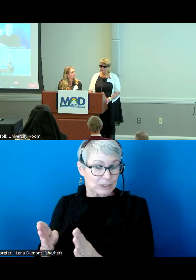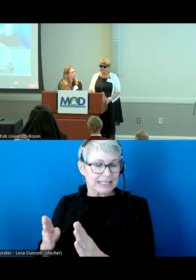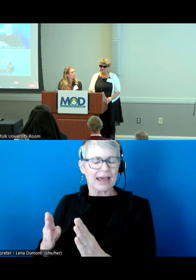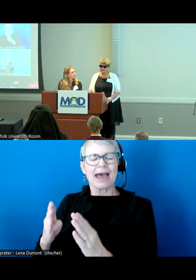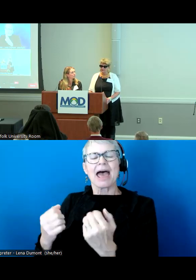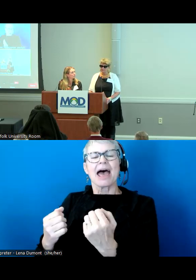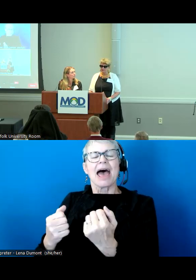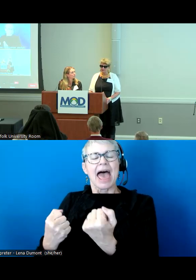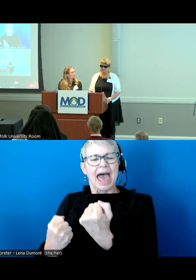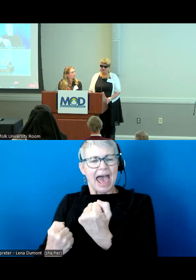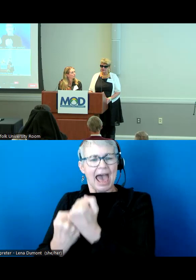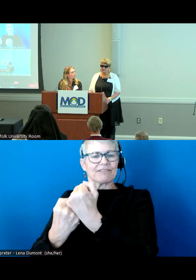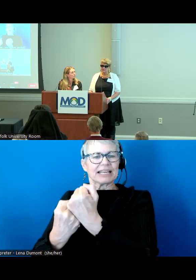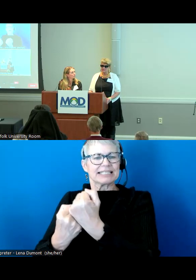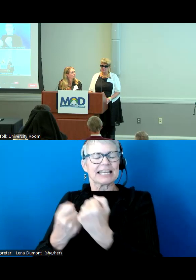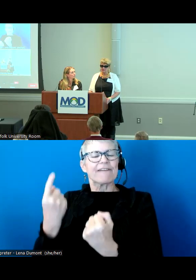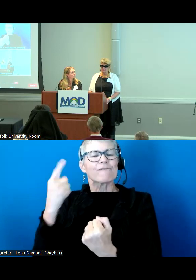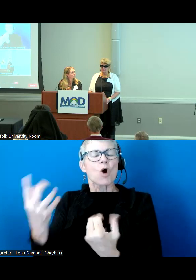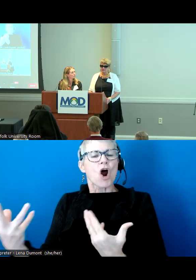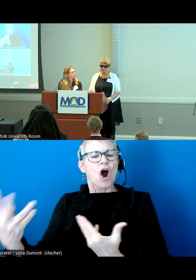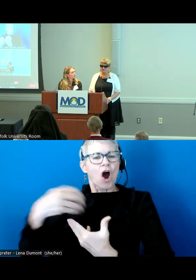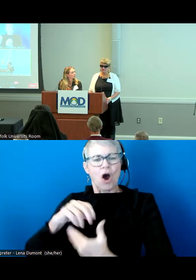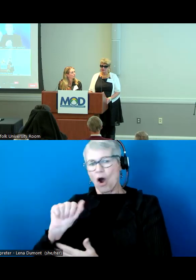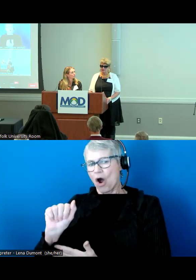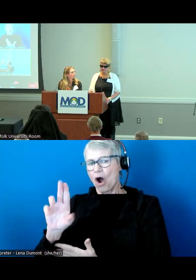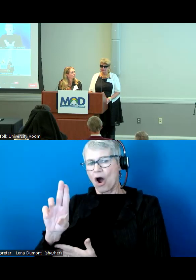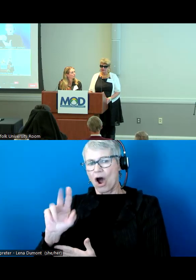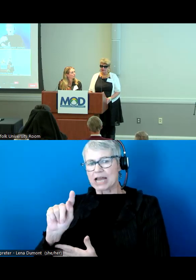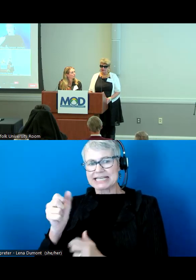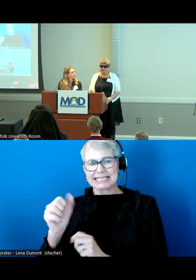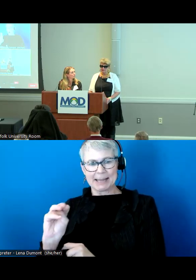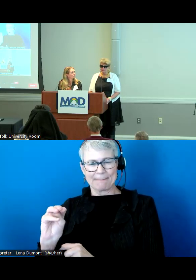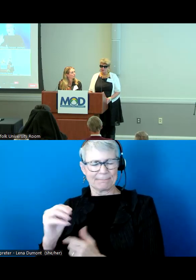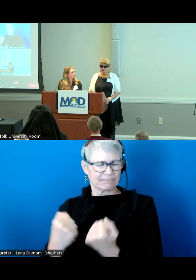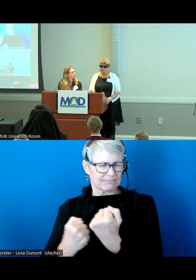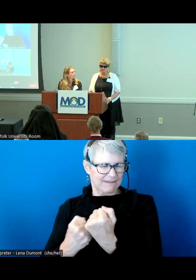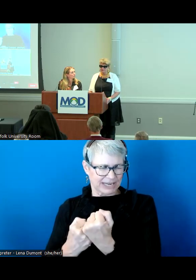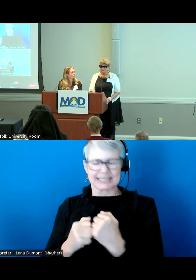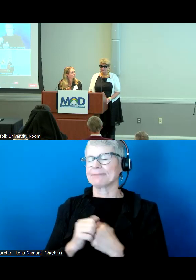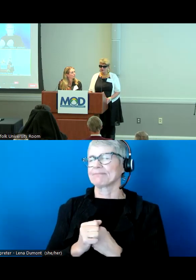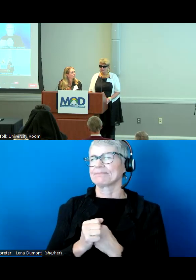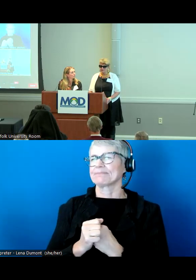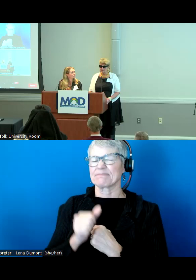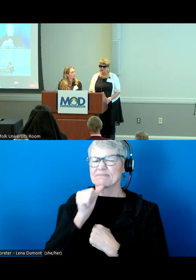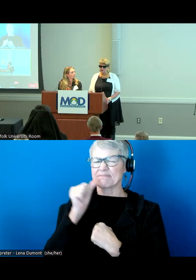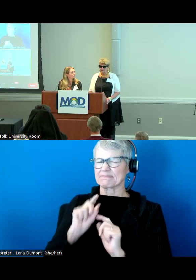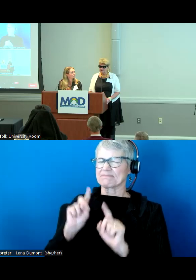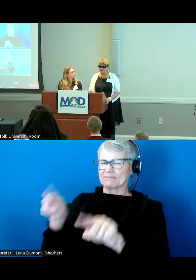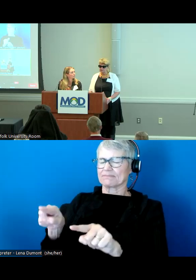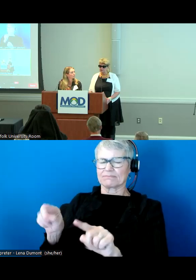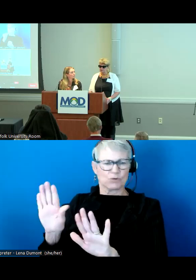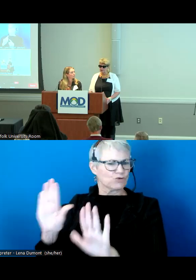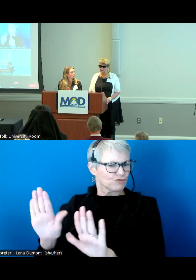a really great event. It was a really good event. And one of the things that was talked about is